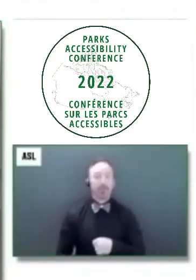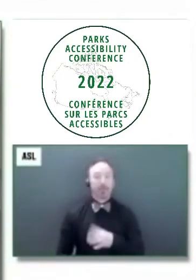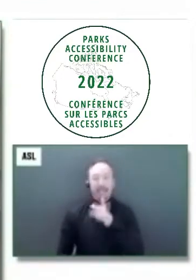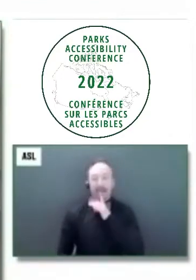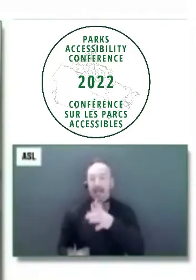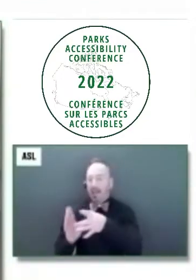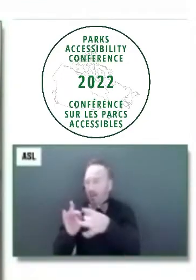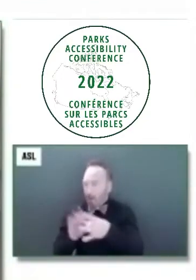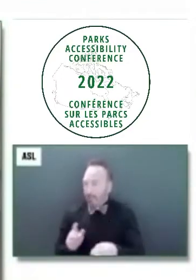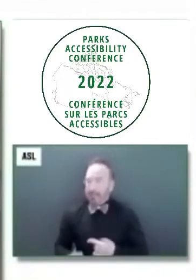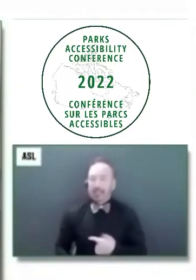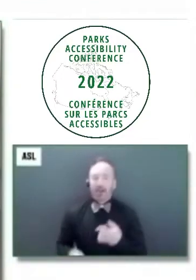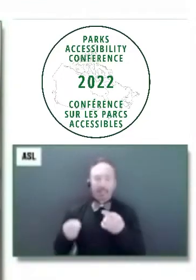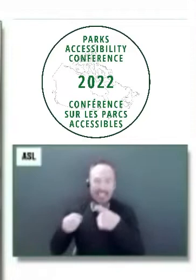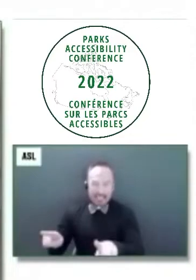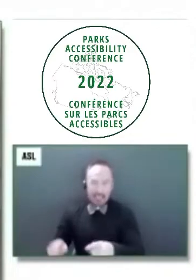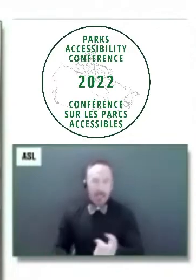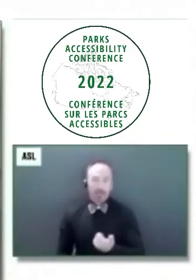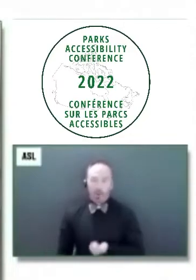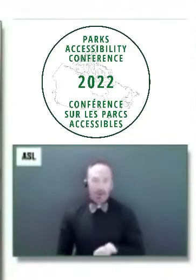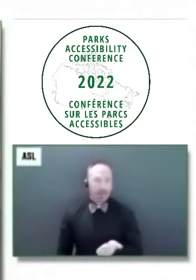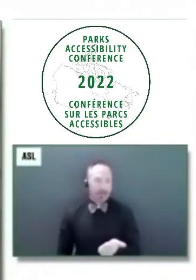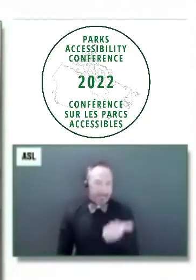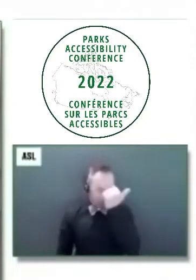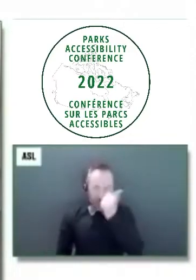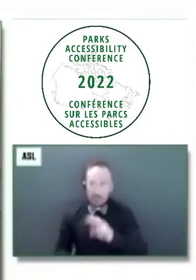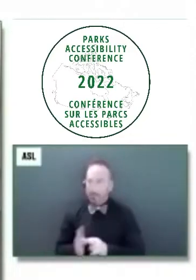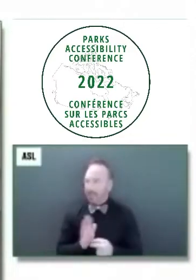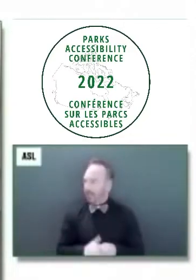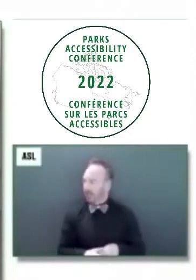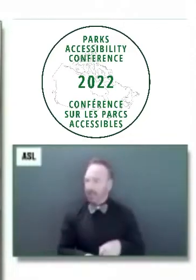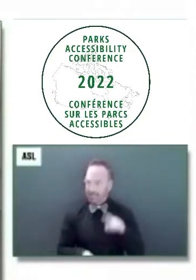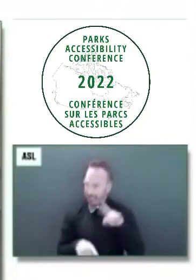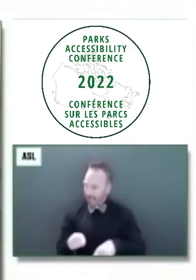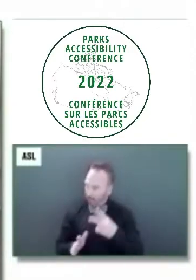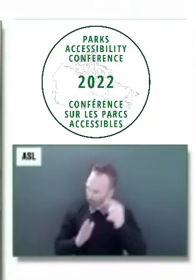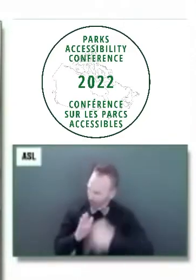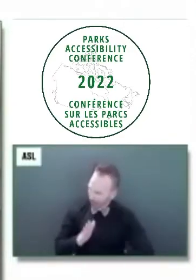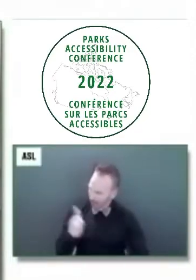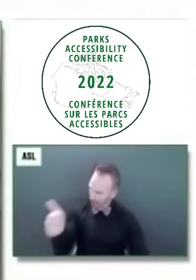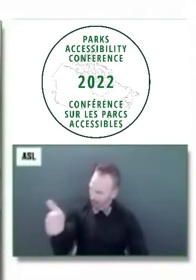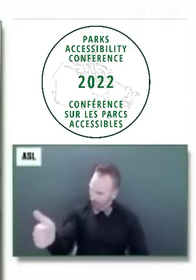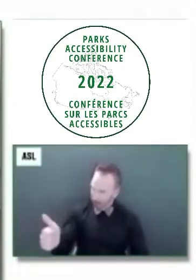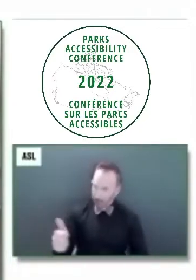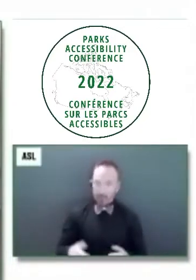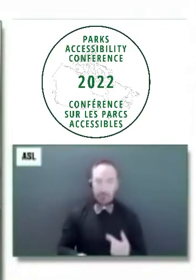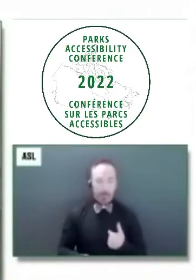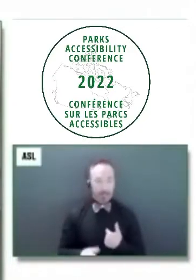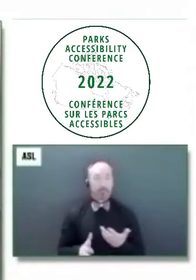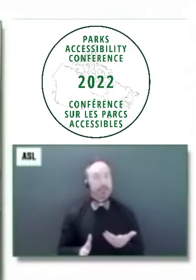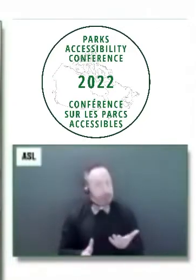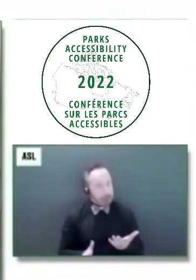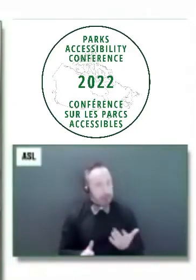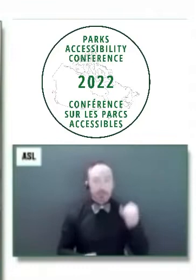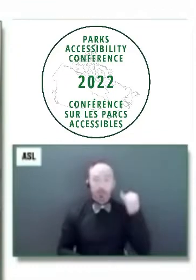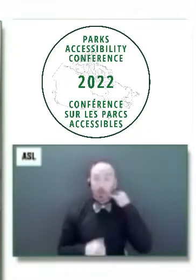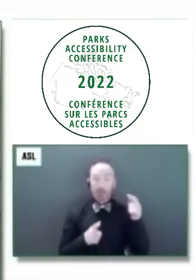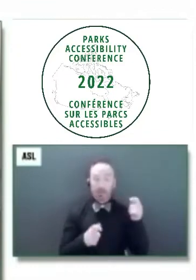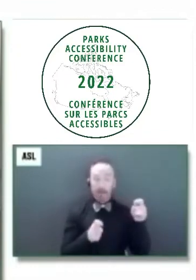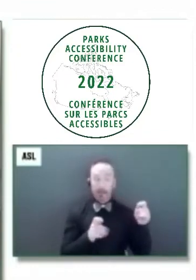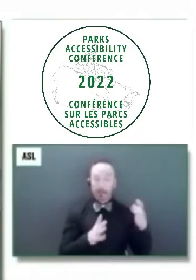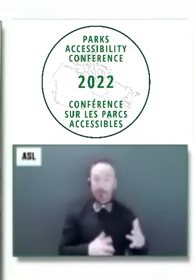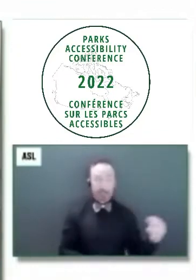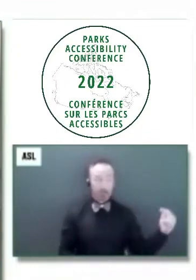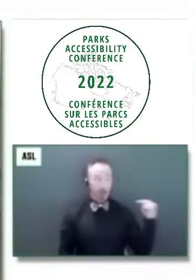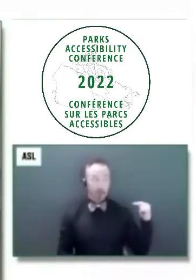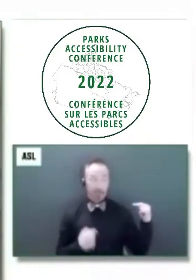read the menu? It's back there. But because outcomes matter and we don't want to lose a customer, especially if the manager is watching us, we ultimately go right